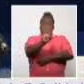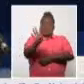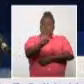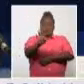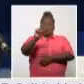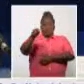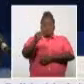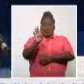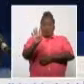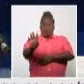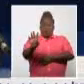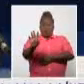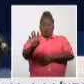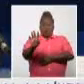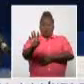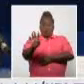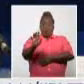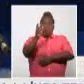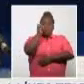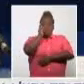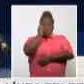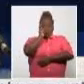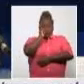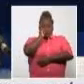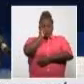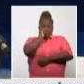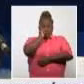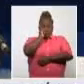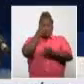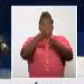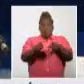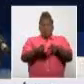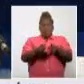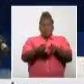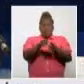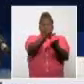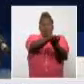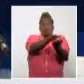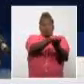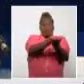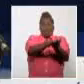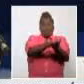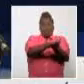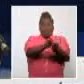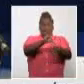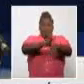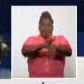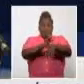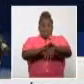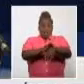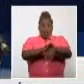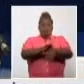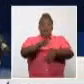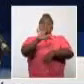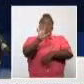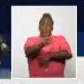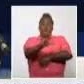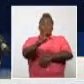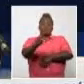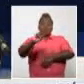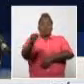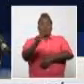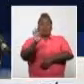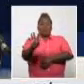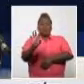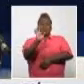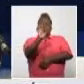77.7% of the new cases were asymptomatic. This is a very high risk group because the people cannot be detected. These